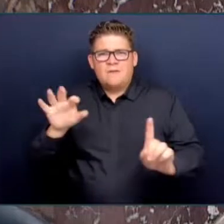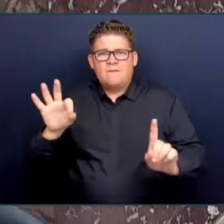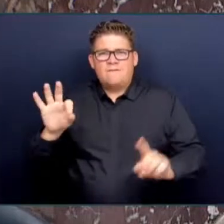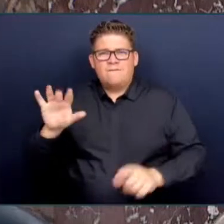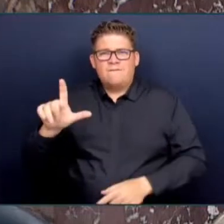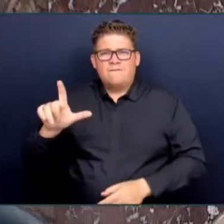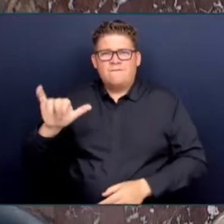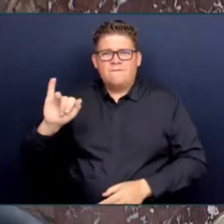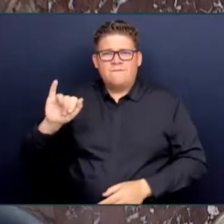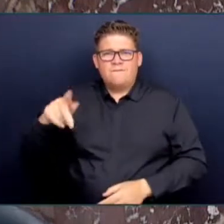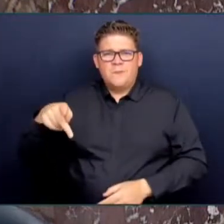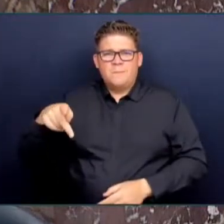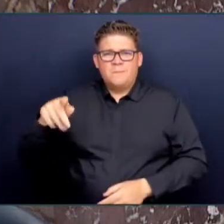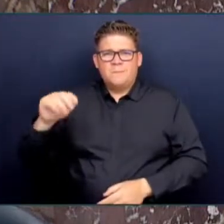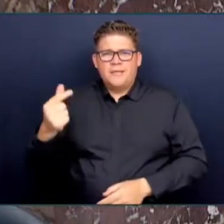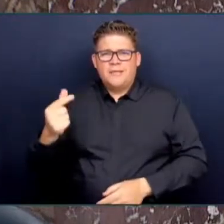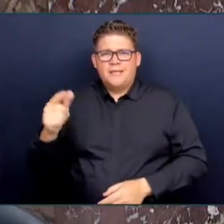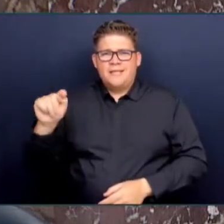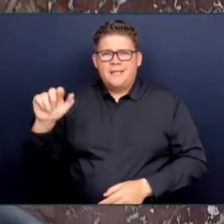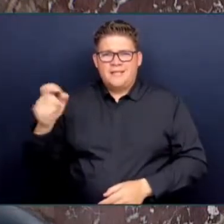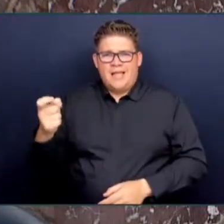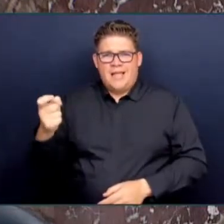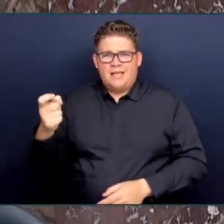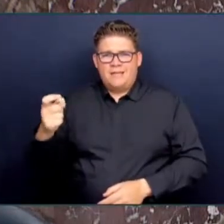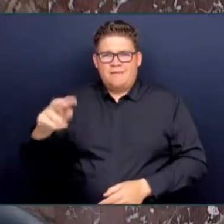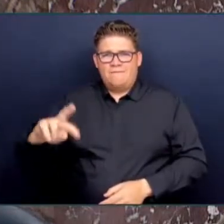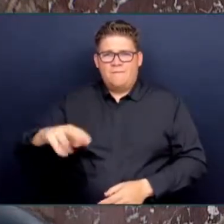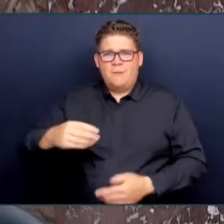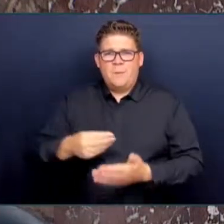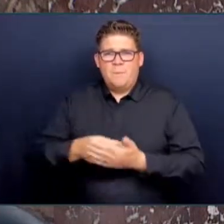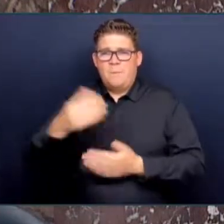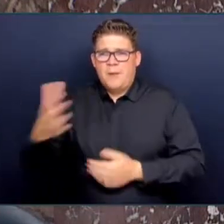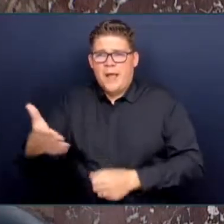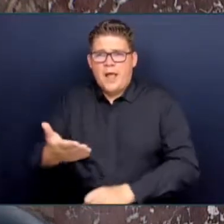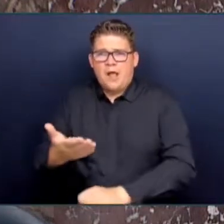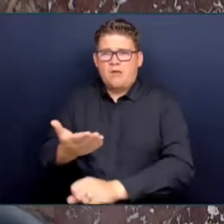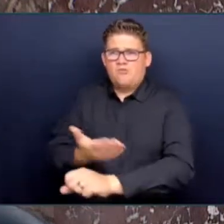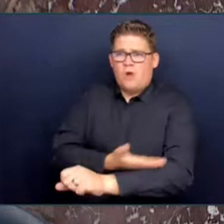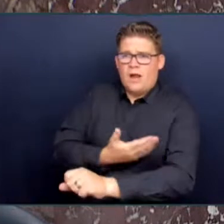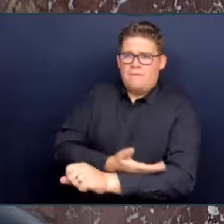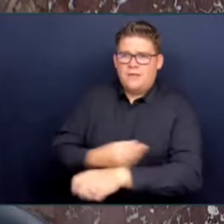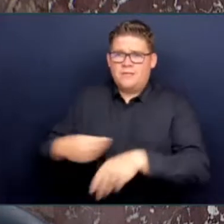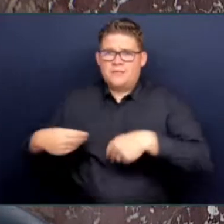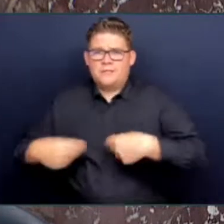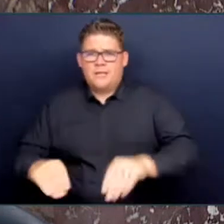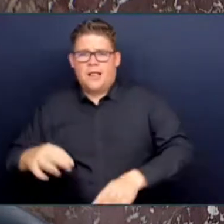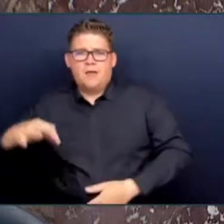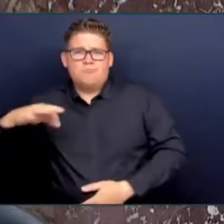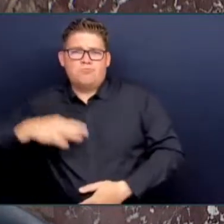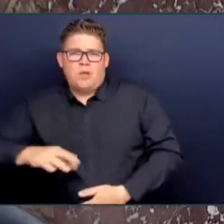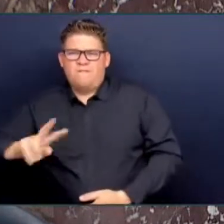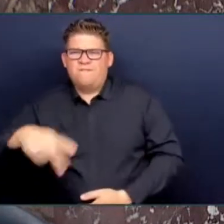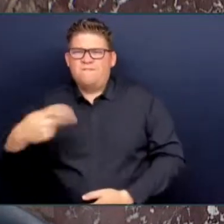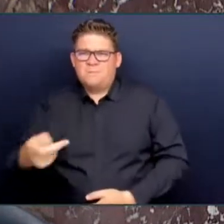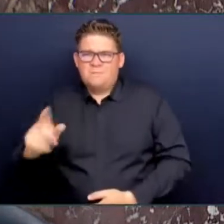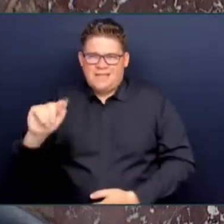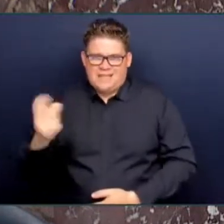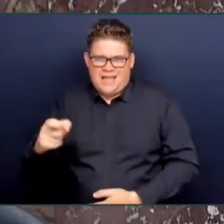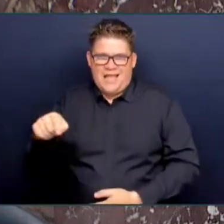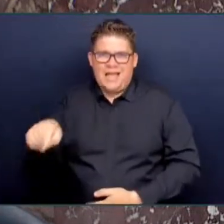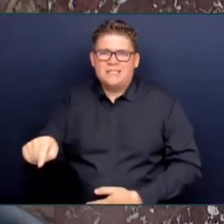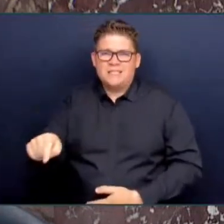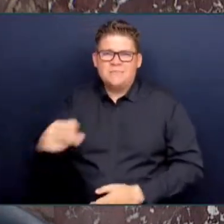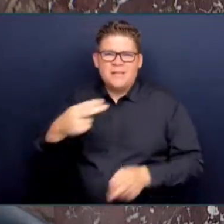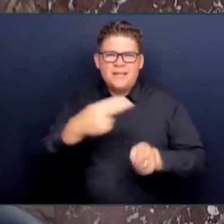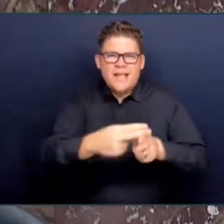Flipping tax, and then speculation tax, and then the somersault tax, and whatever other taxes that they can think about that do not get